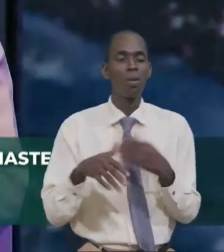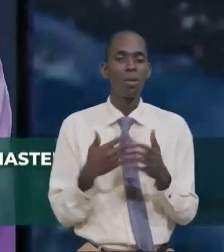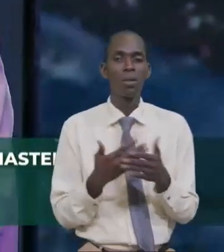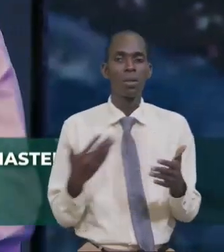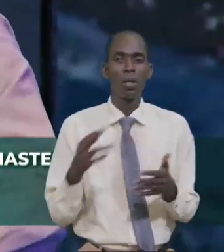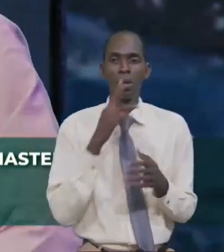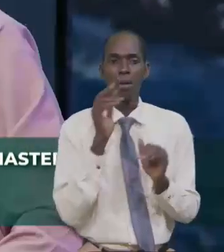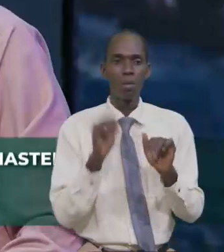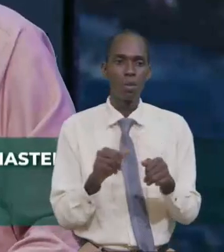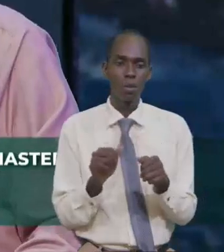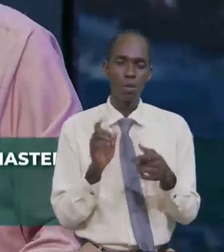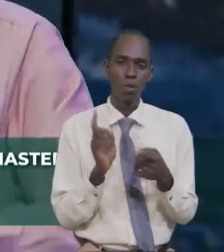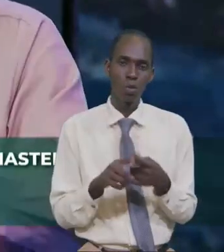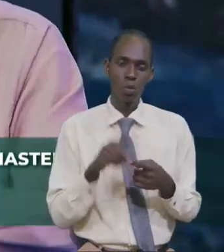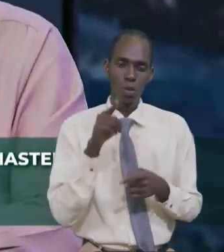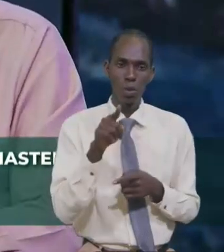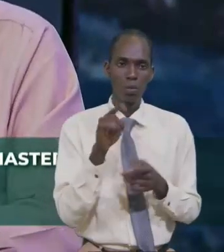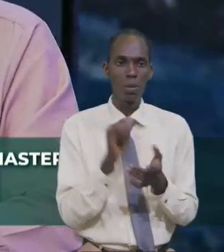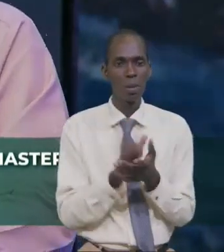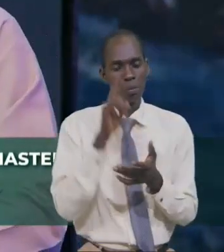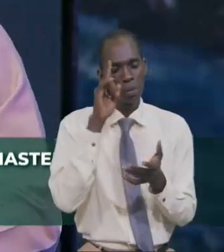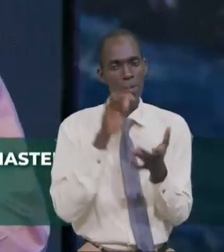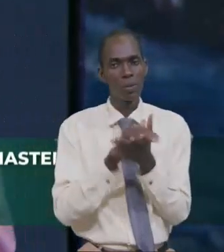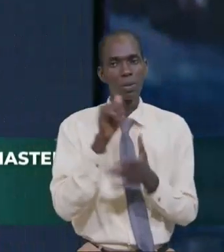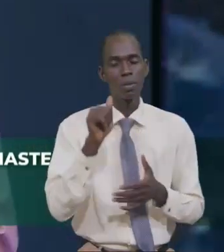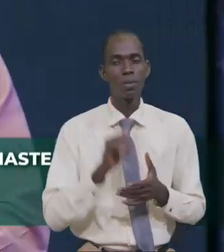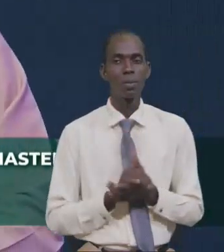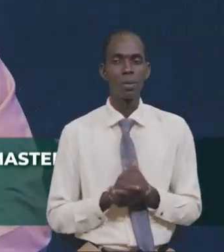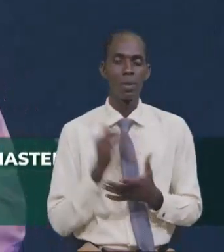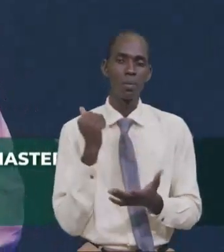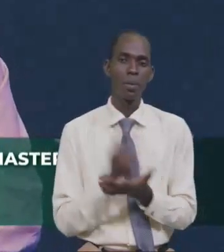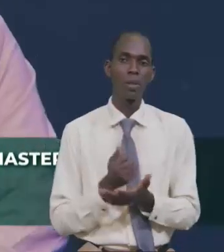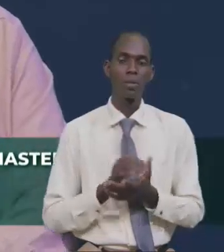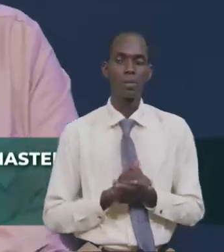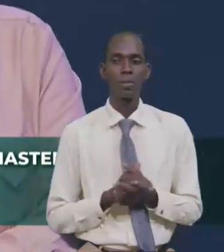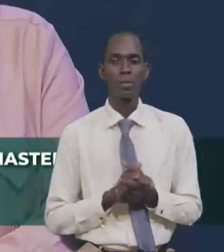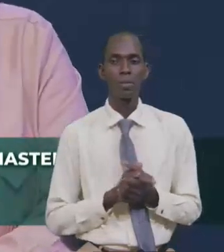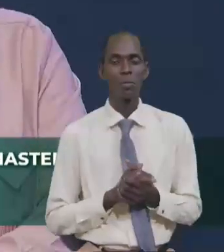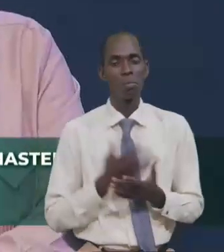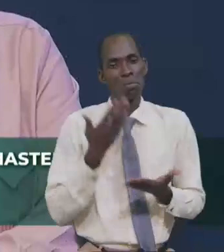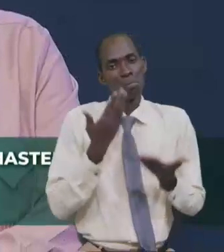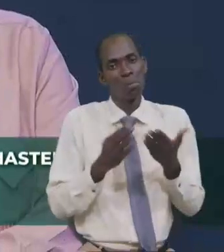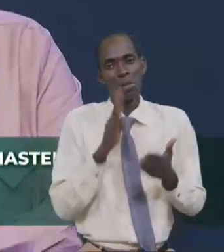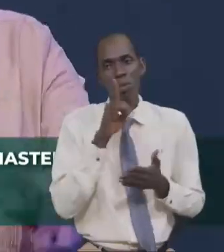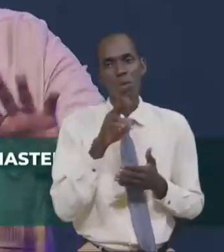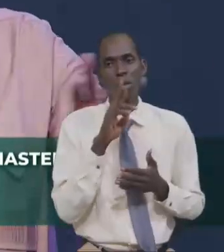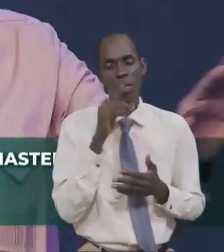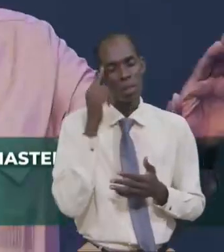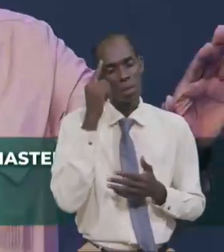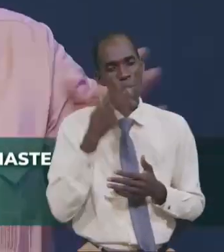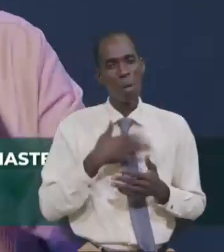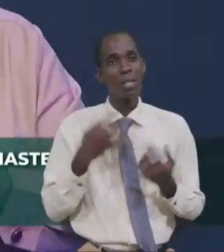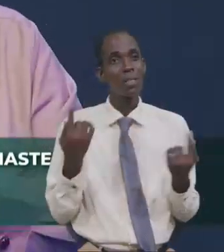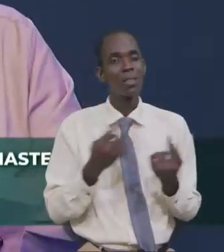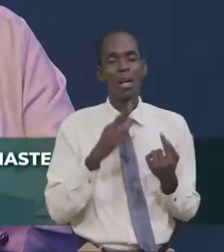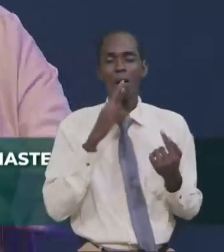my sins are too many. They cannot be forgiven. If thou canst believe, all